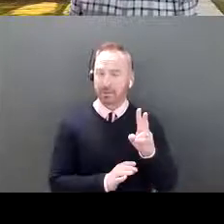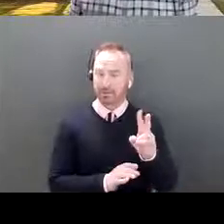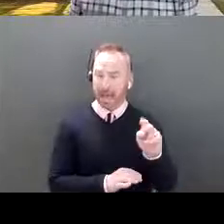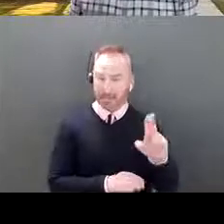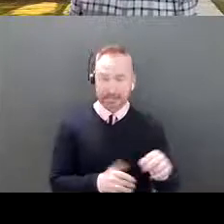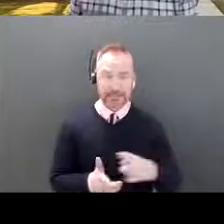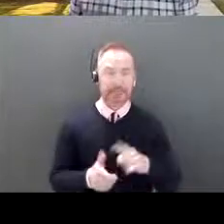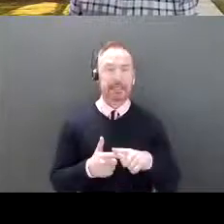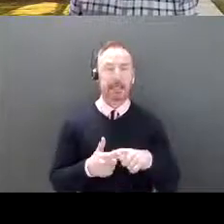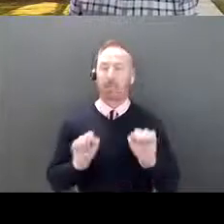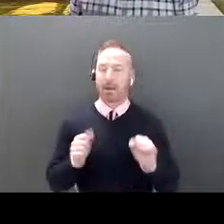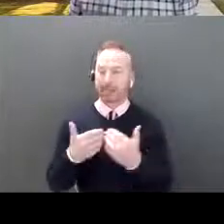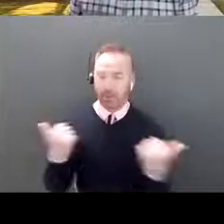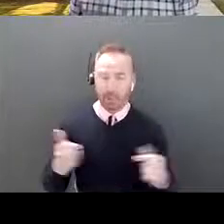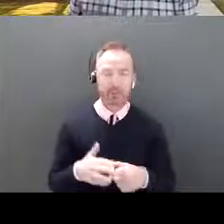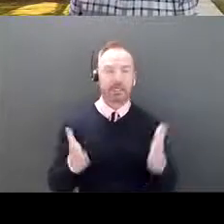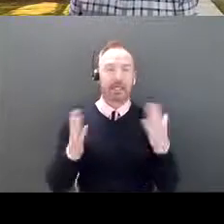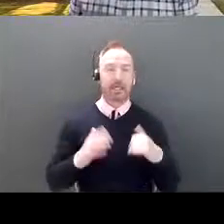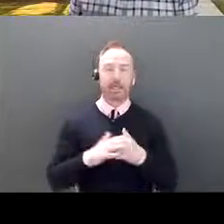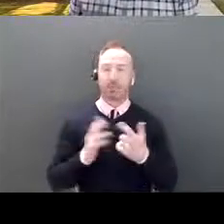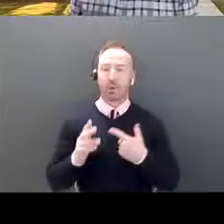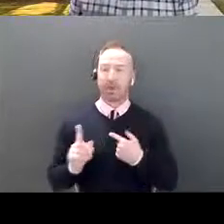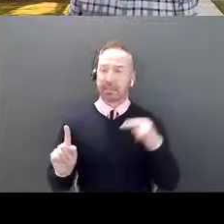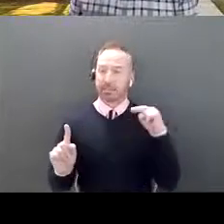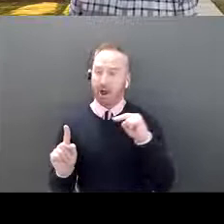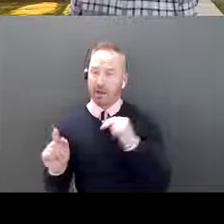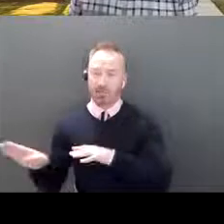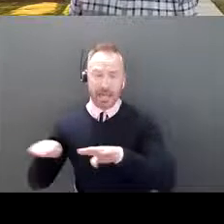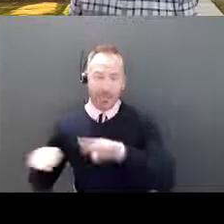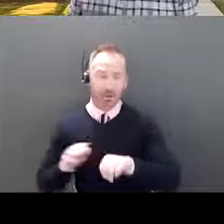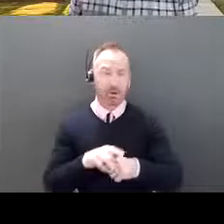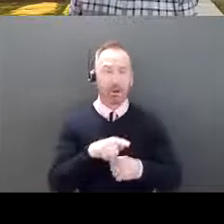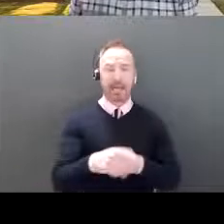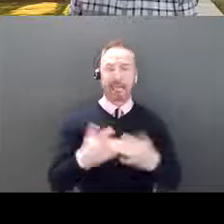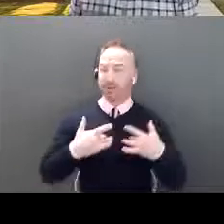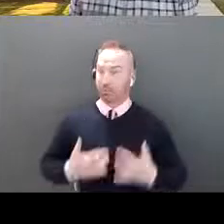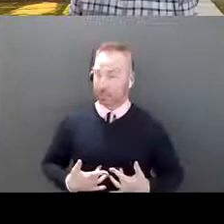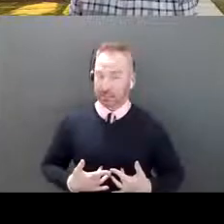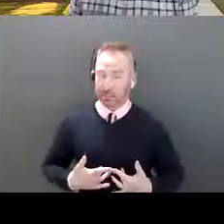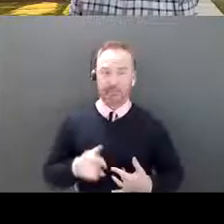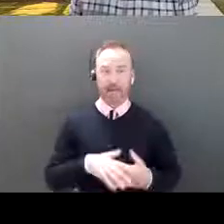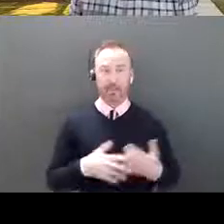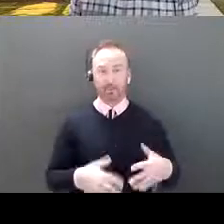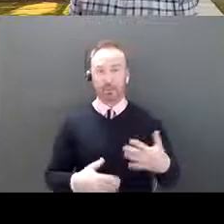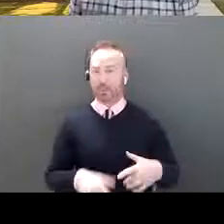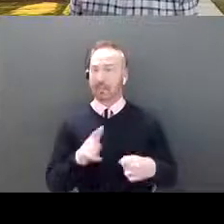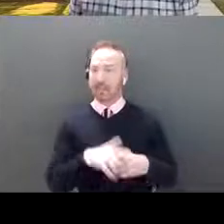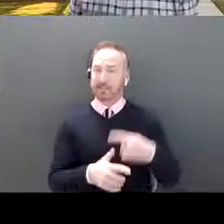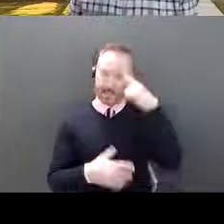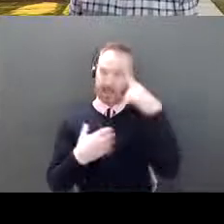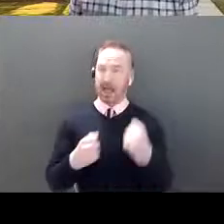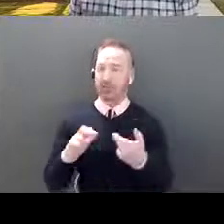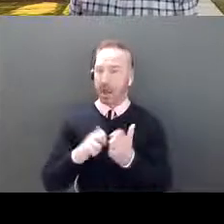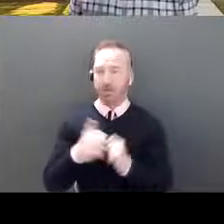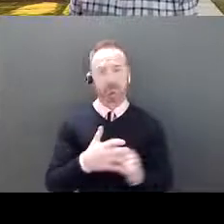stalking behavior. Depression is a #1 mental health problem in perpetrators of domestic violence. #1 problem. It's